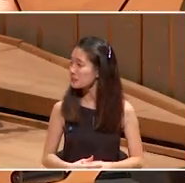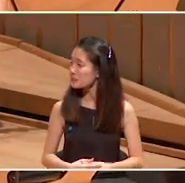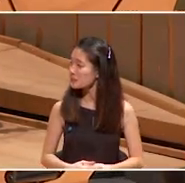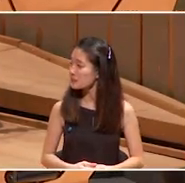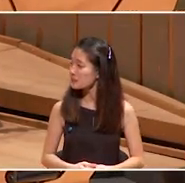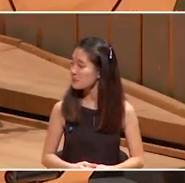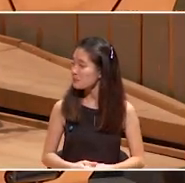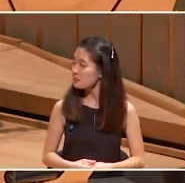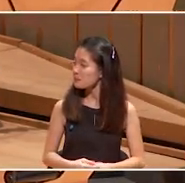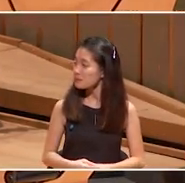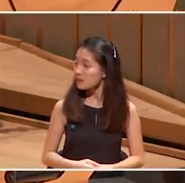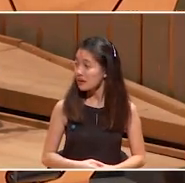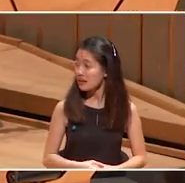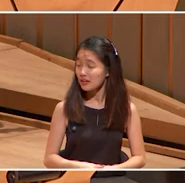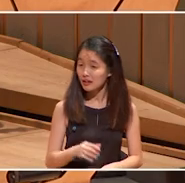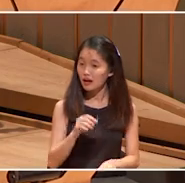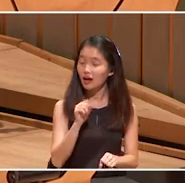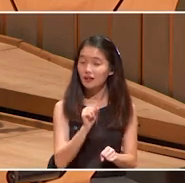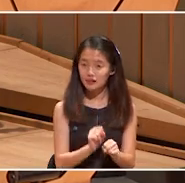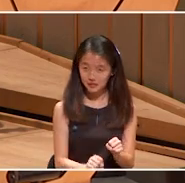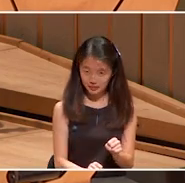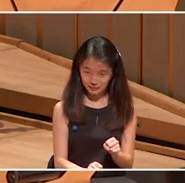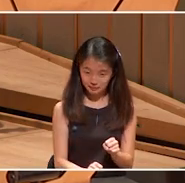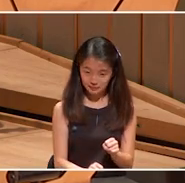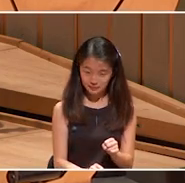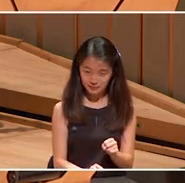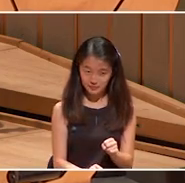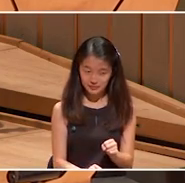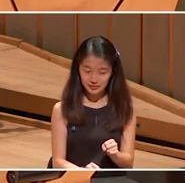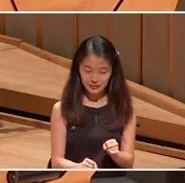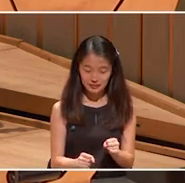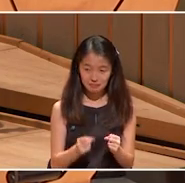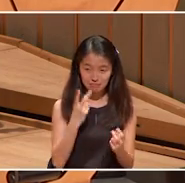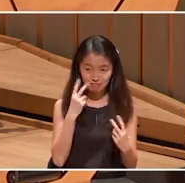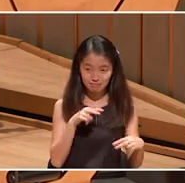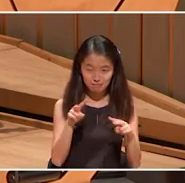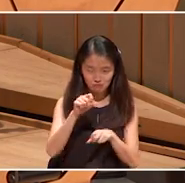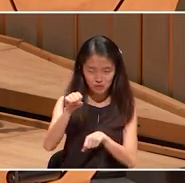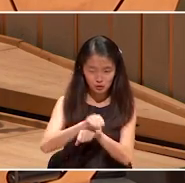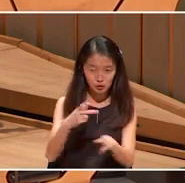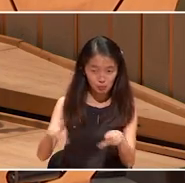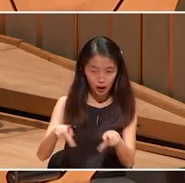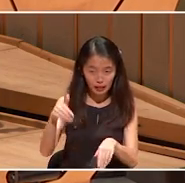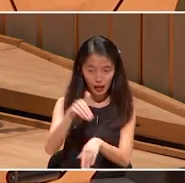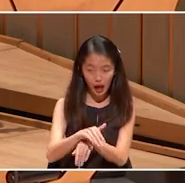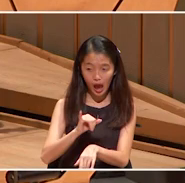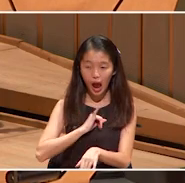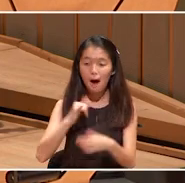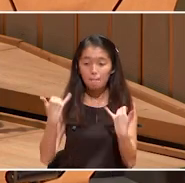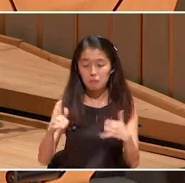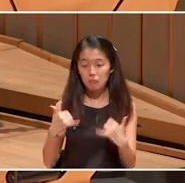So, seeing that it's Singapore party night, I'm going to play a